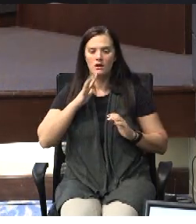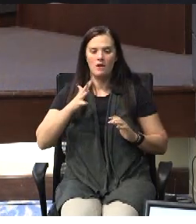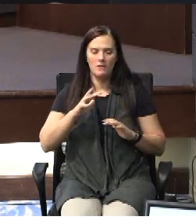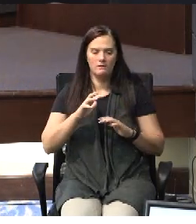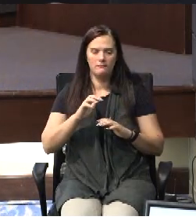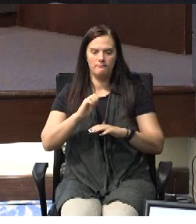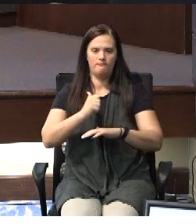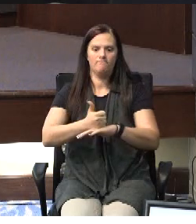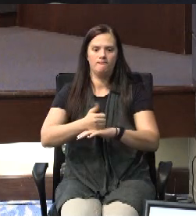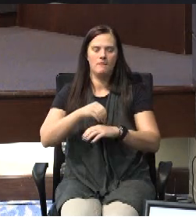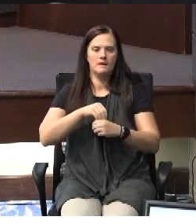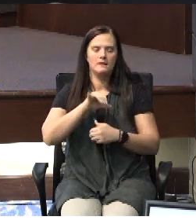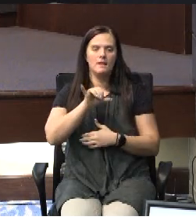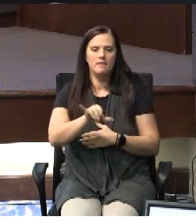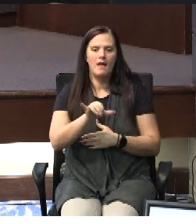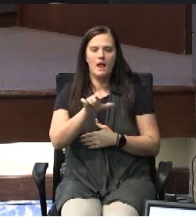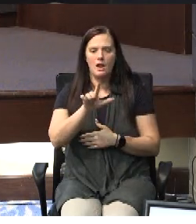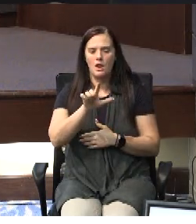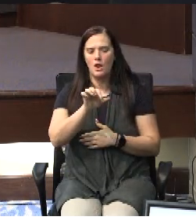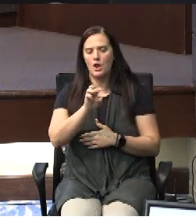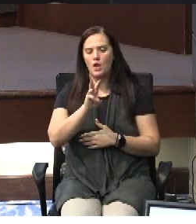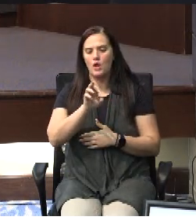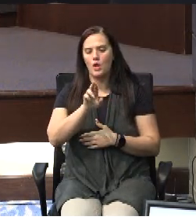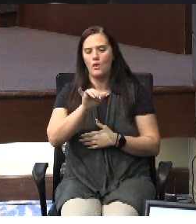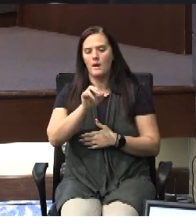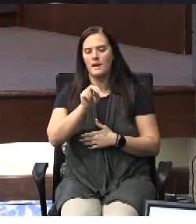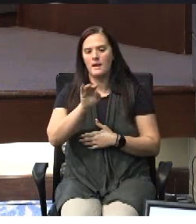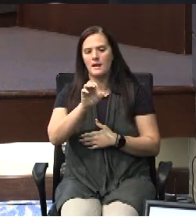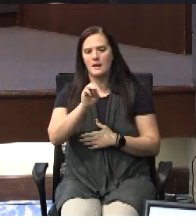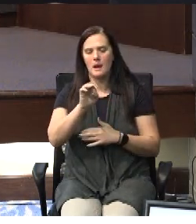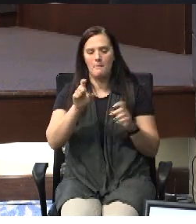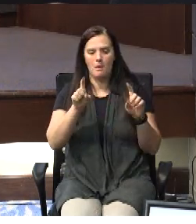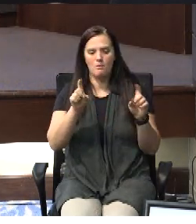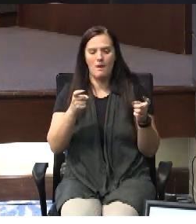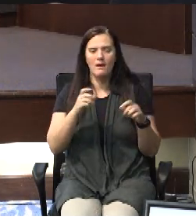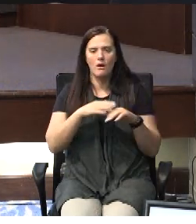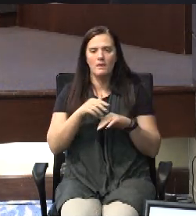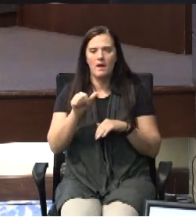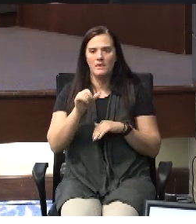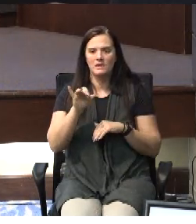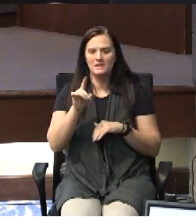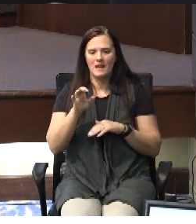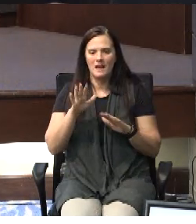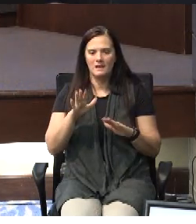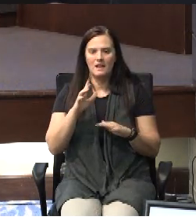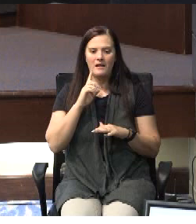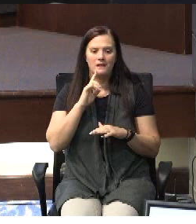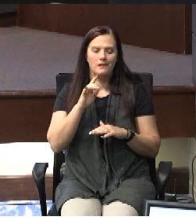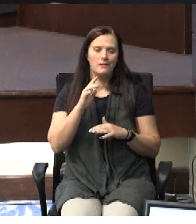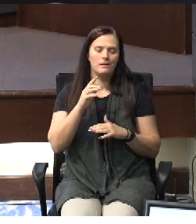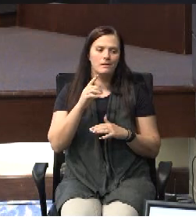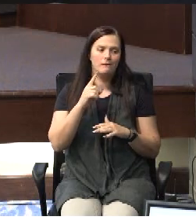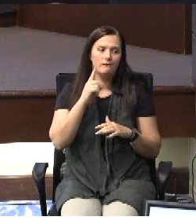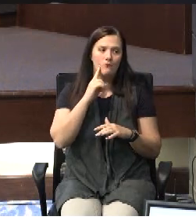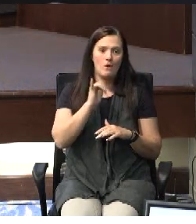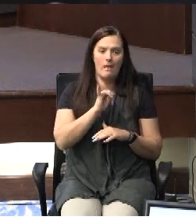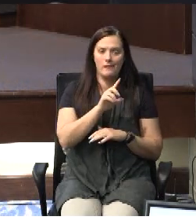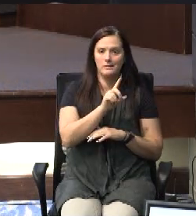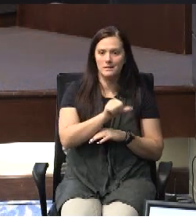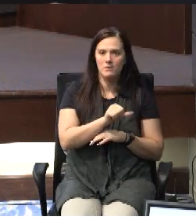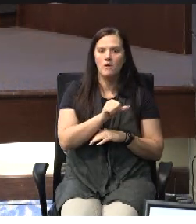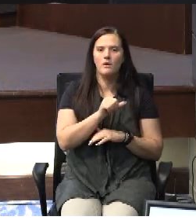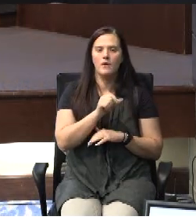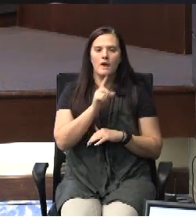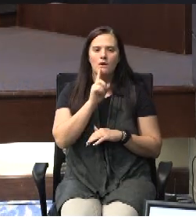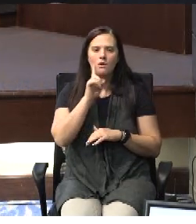locked into that lower income bracket on that other side of the canyon just by means of their disability. So they're